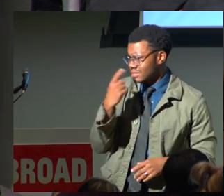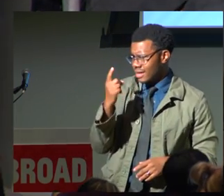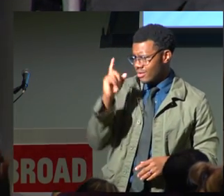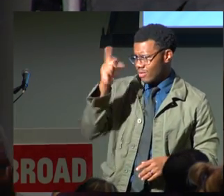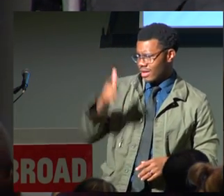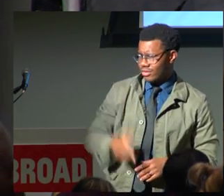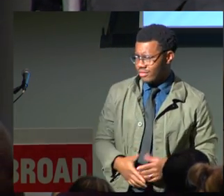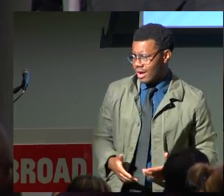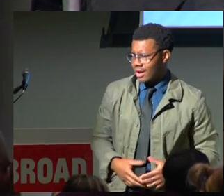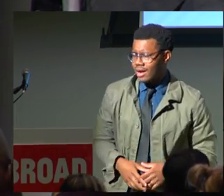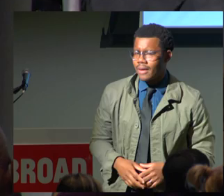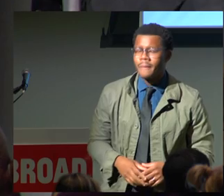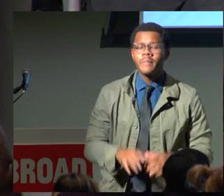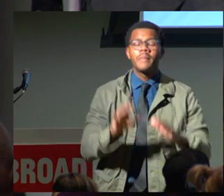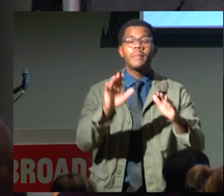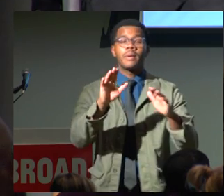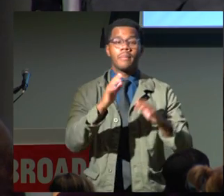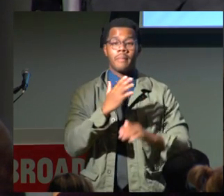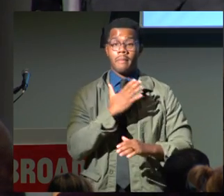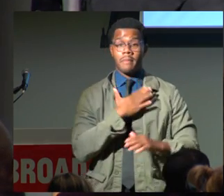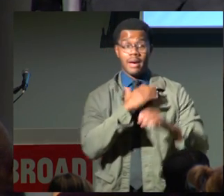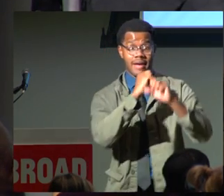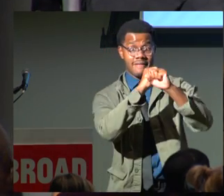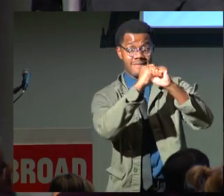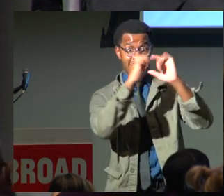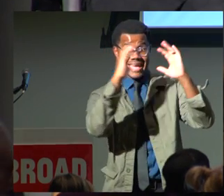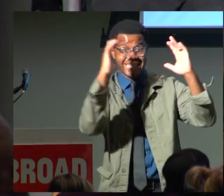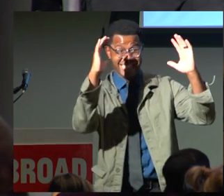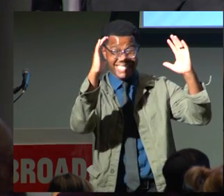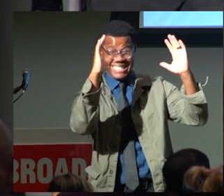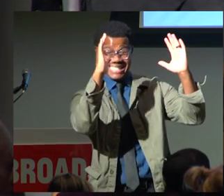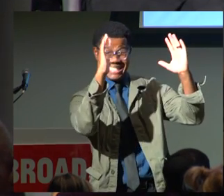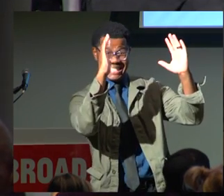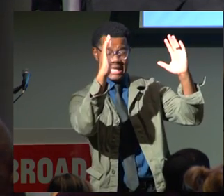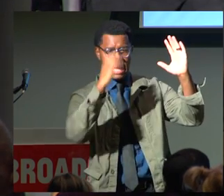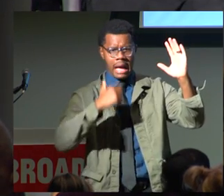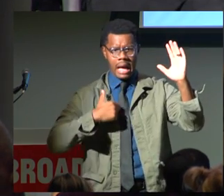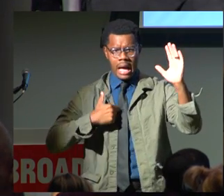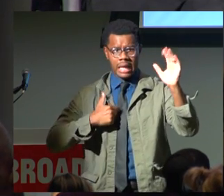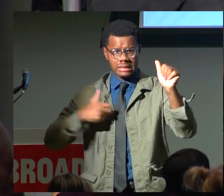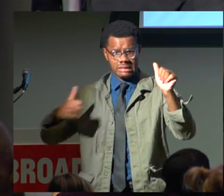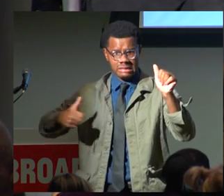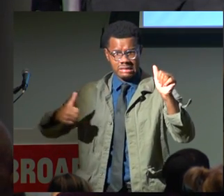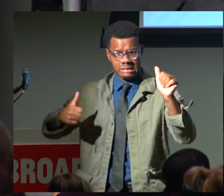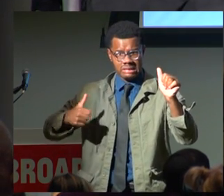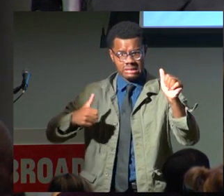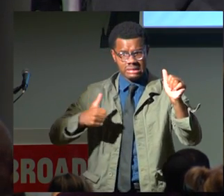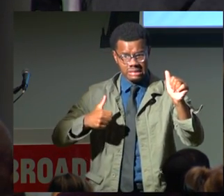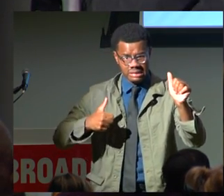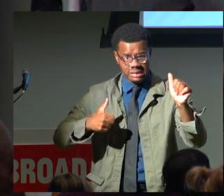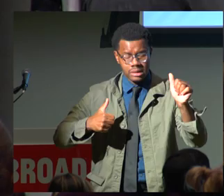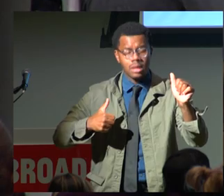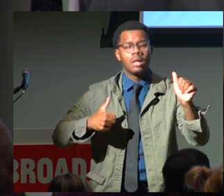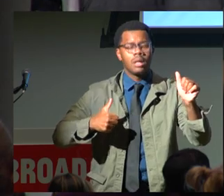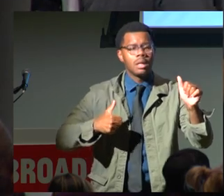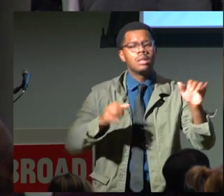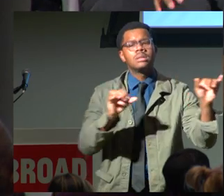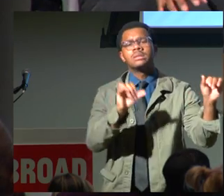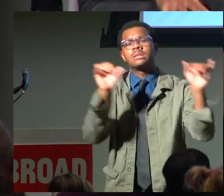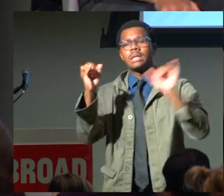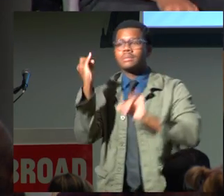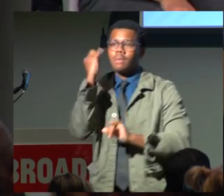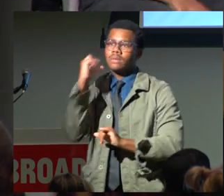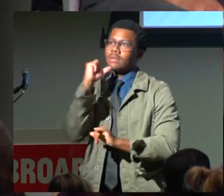pursuit of that fantasy is as real as it not being a fantasy. Okay, you know got what it. I mean? I'm with you.